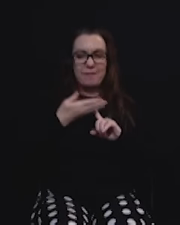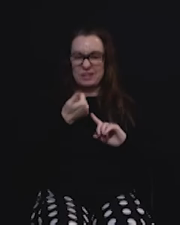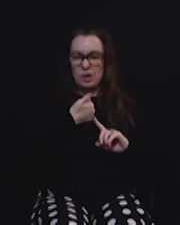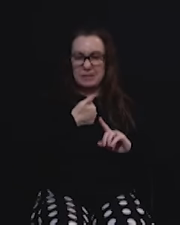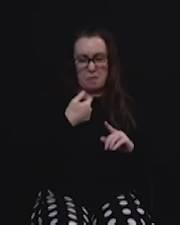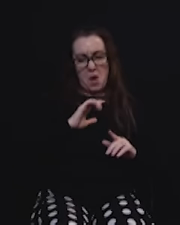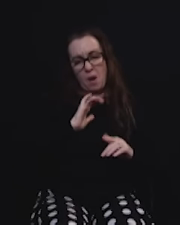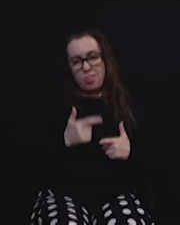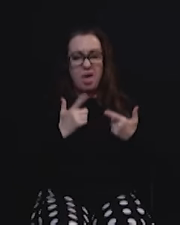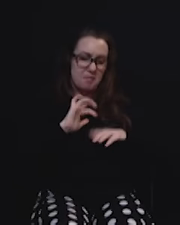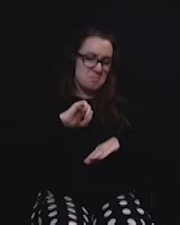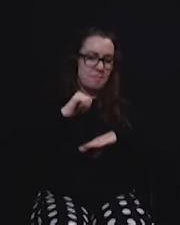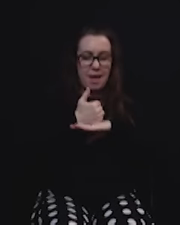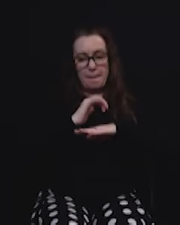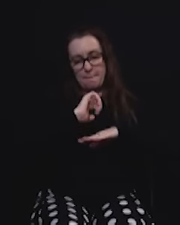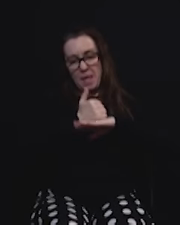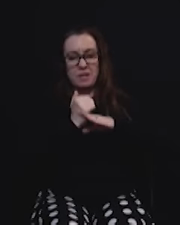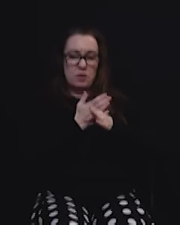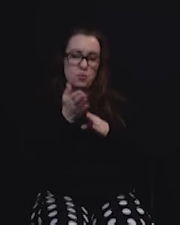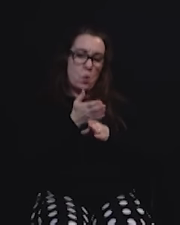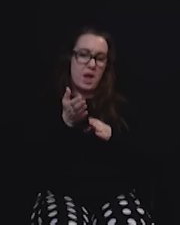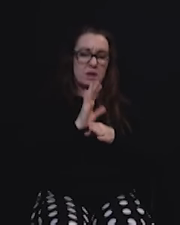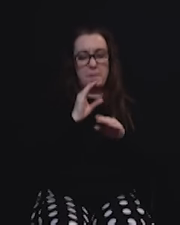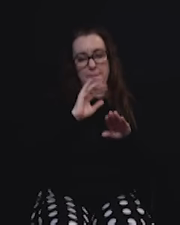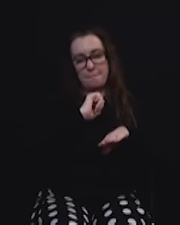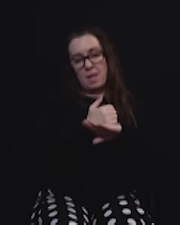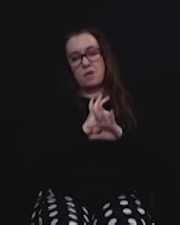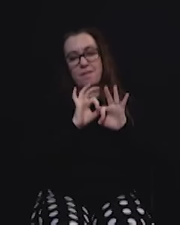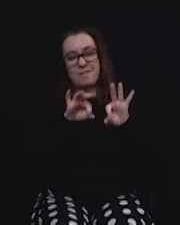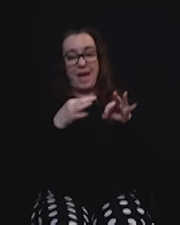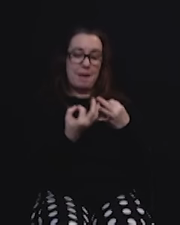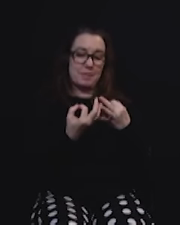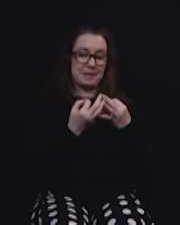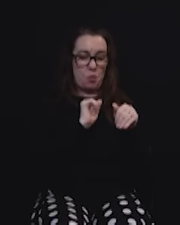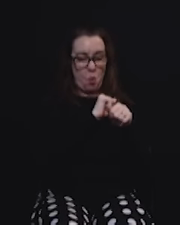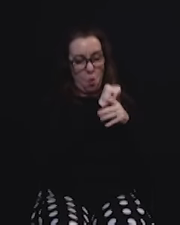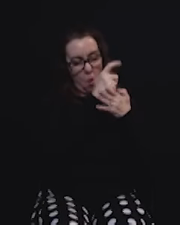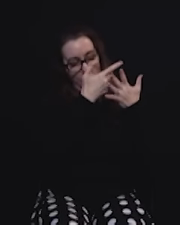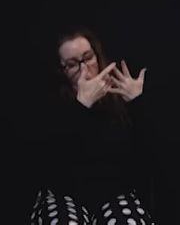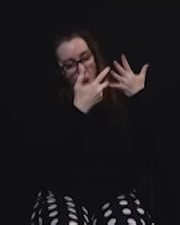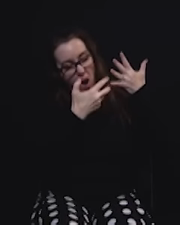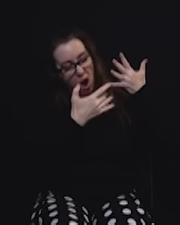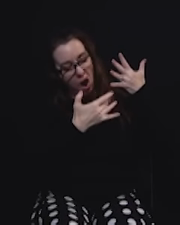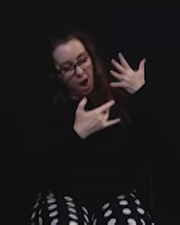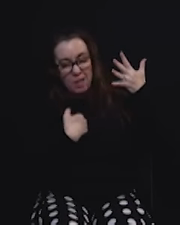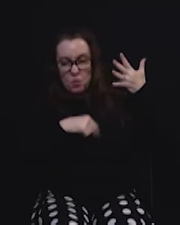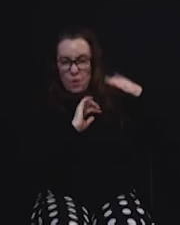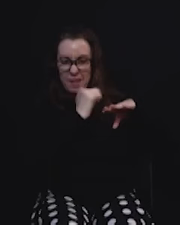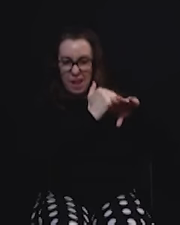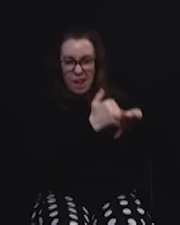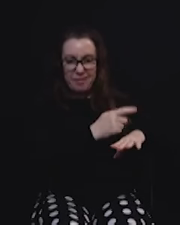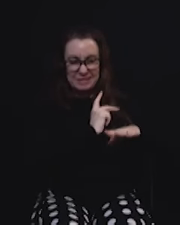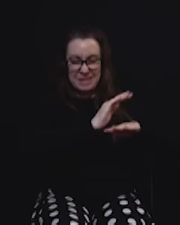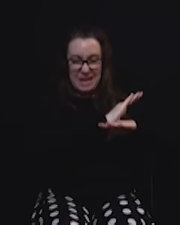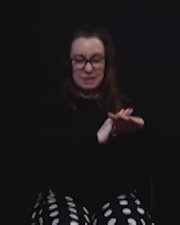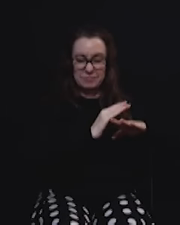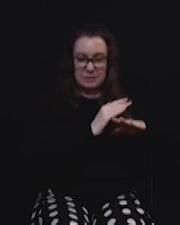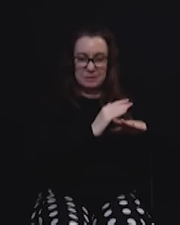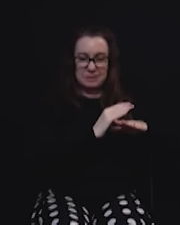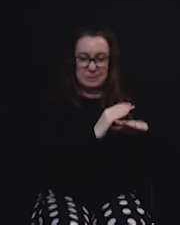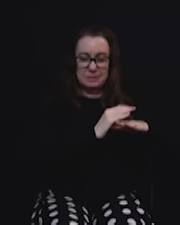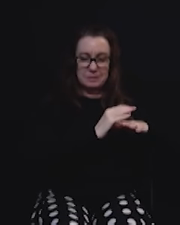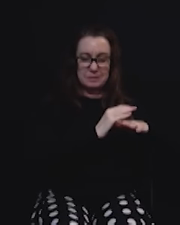our lives, we've built our careers, we've built our families, we've built all of these things, and we've built these kingdoms, Lord God.